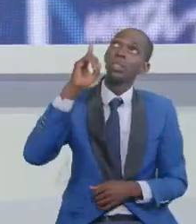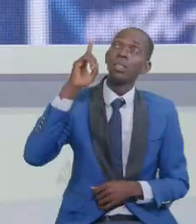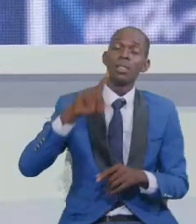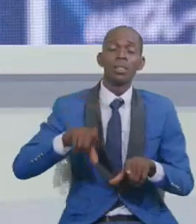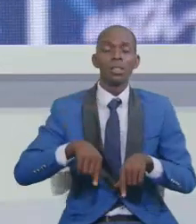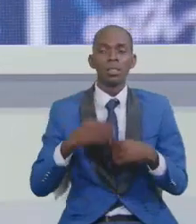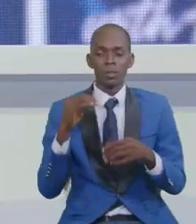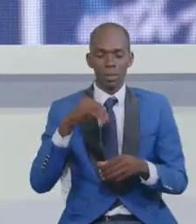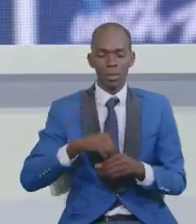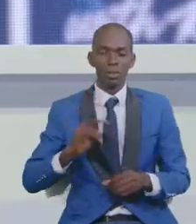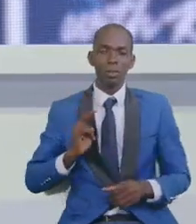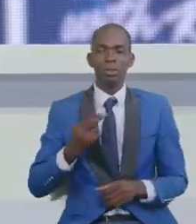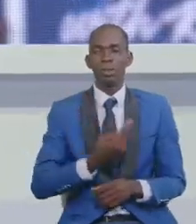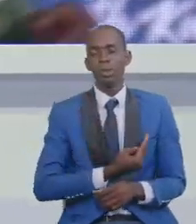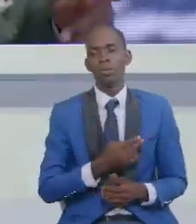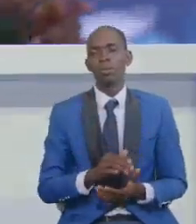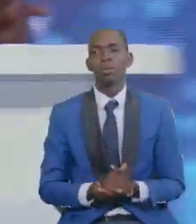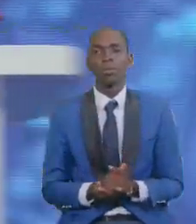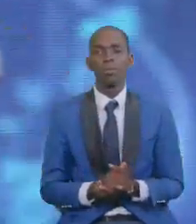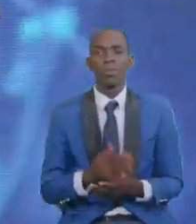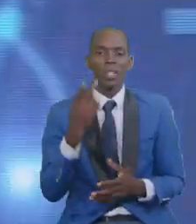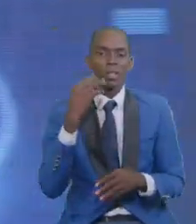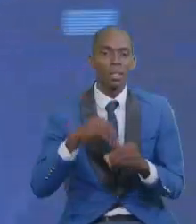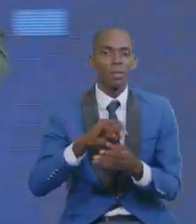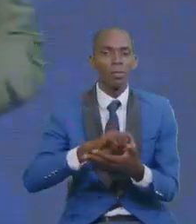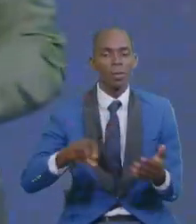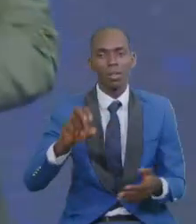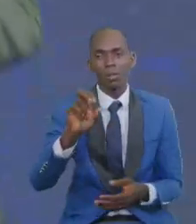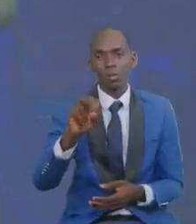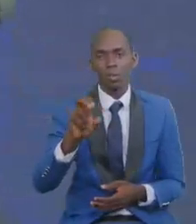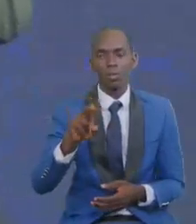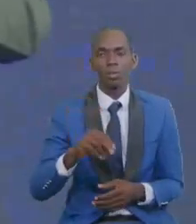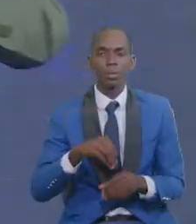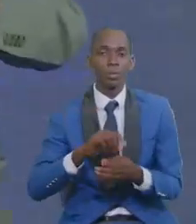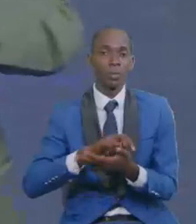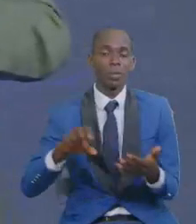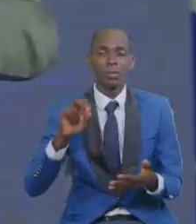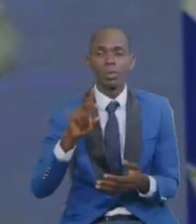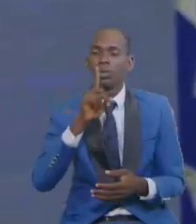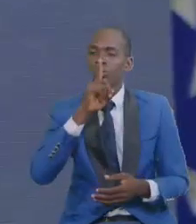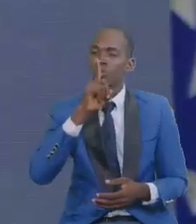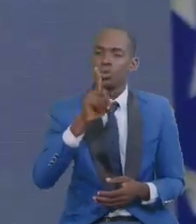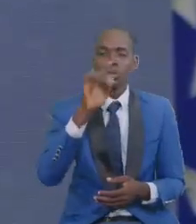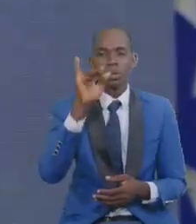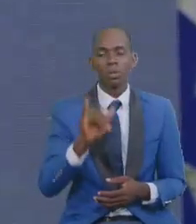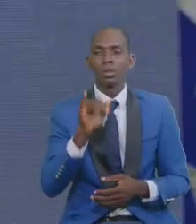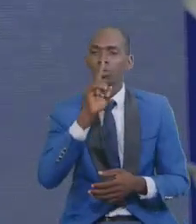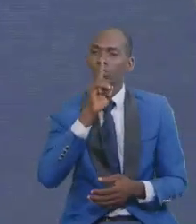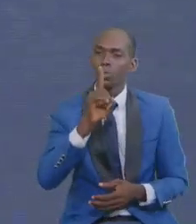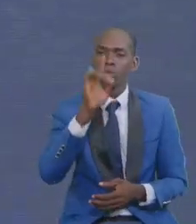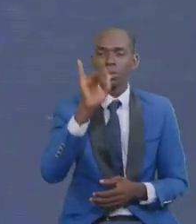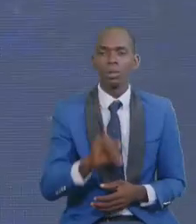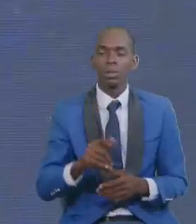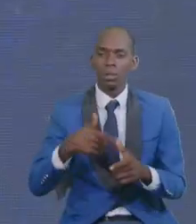us. Look at verse 12. Verily, verily, then I say unto